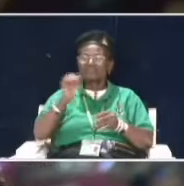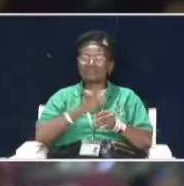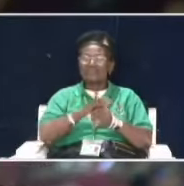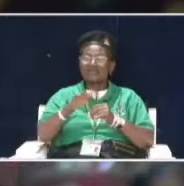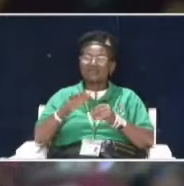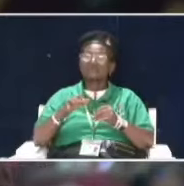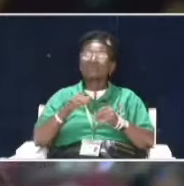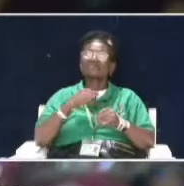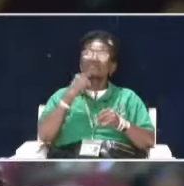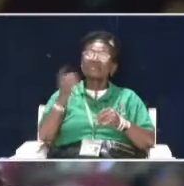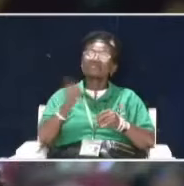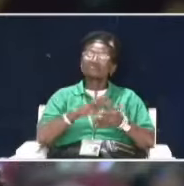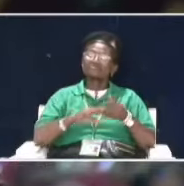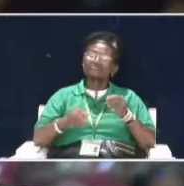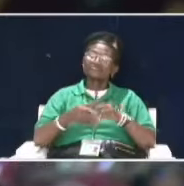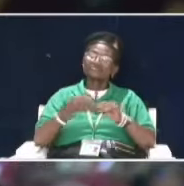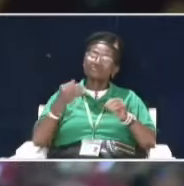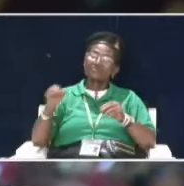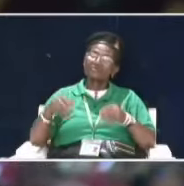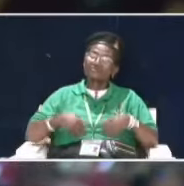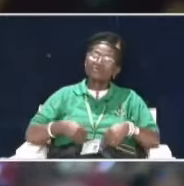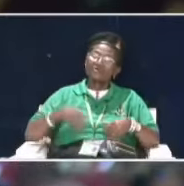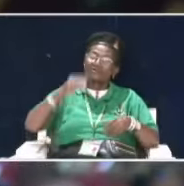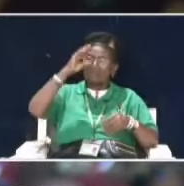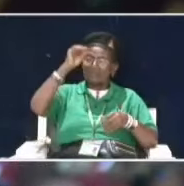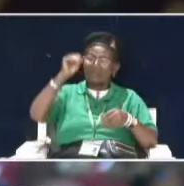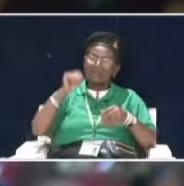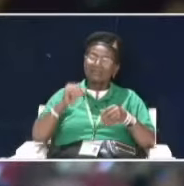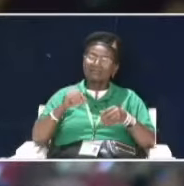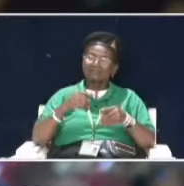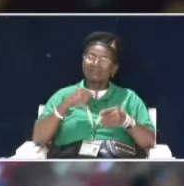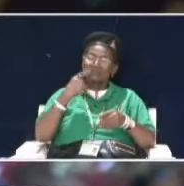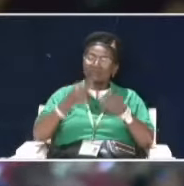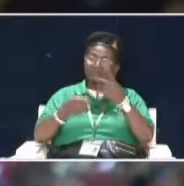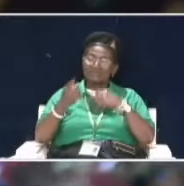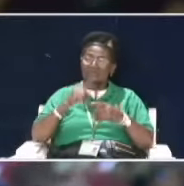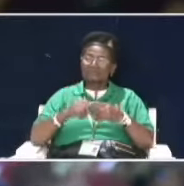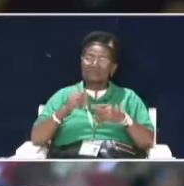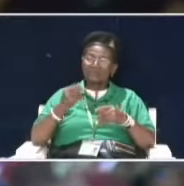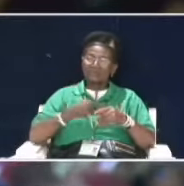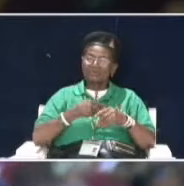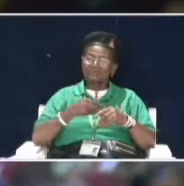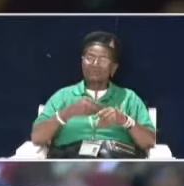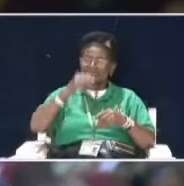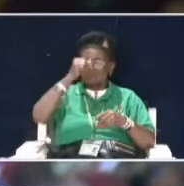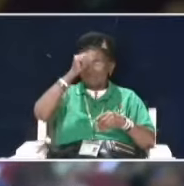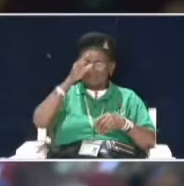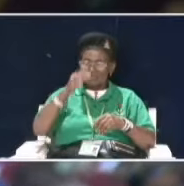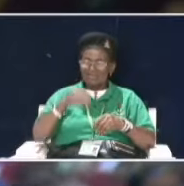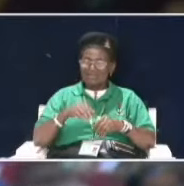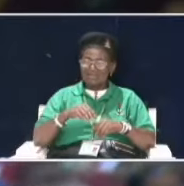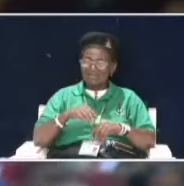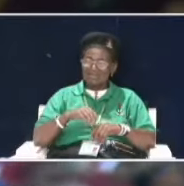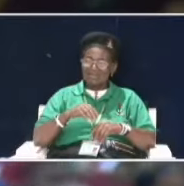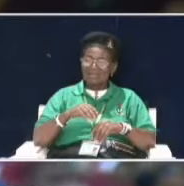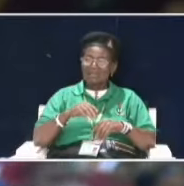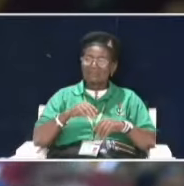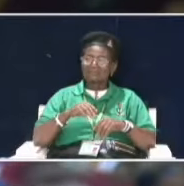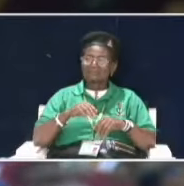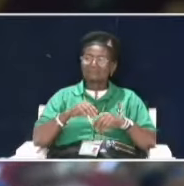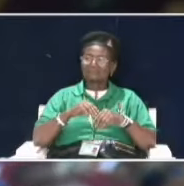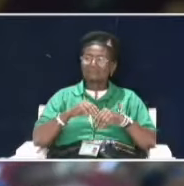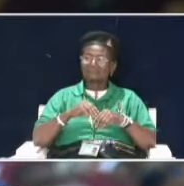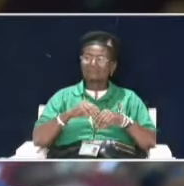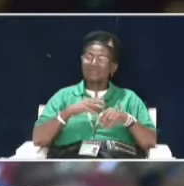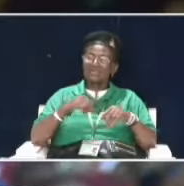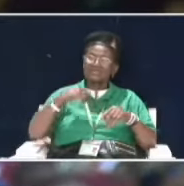enough. I'll tell you the story of a young man who came to us at the age of 39. He